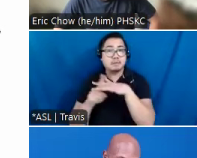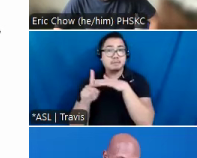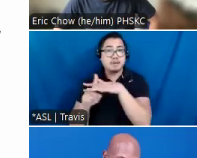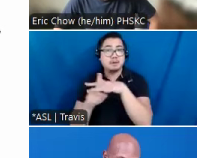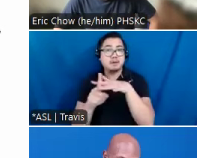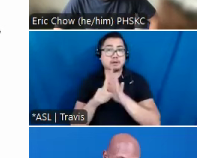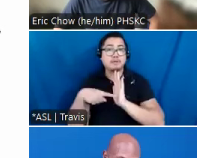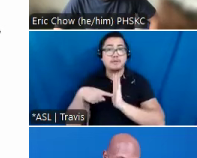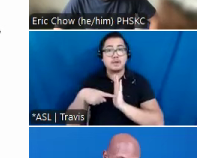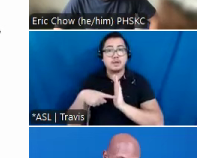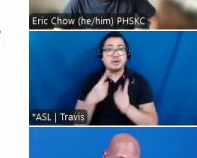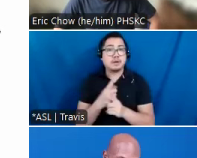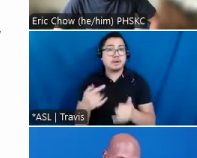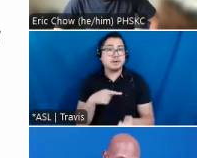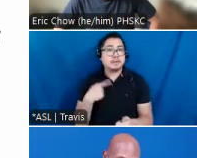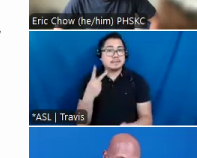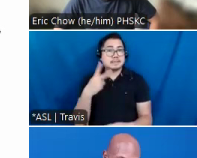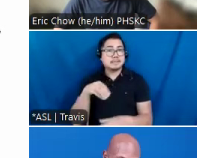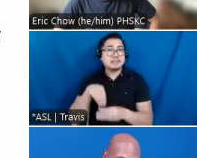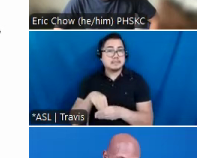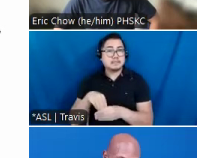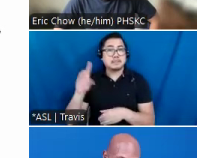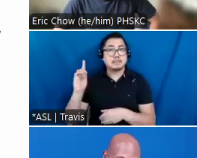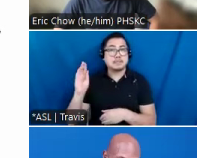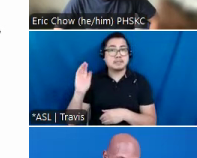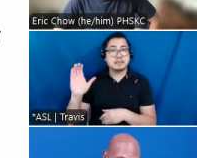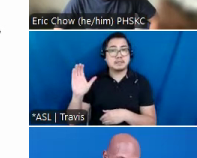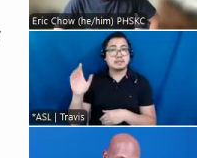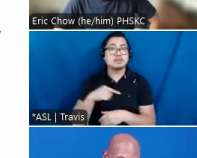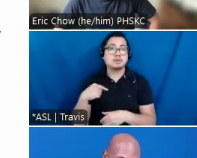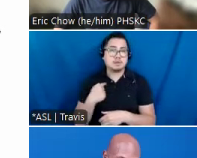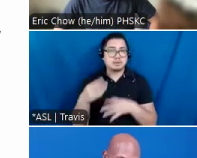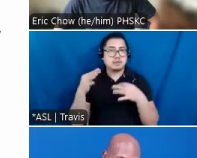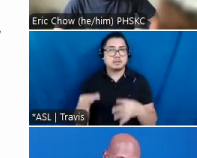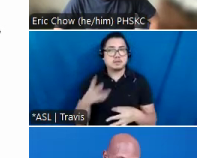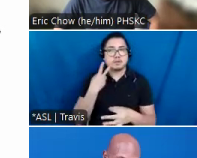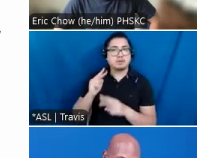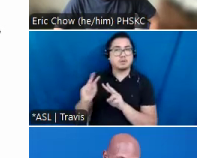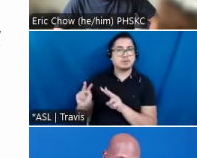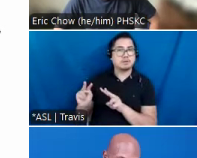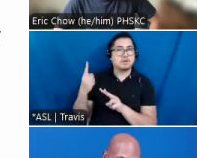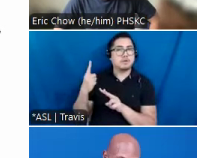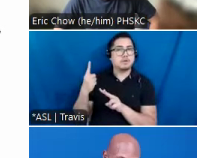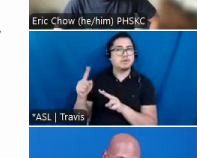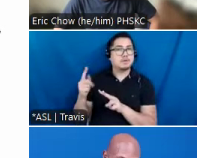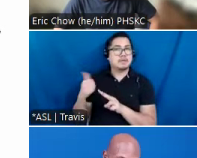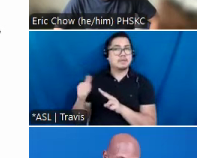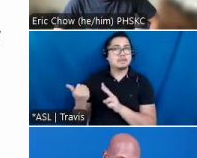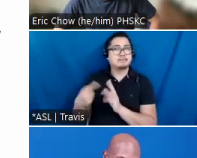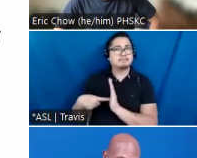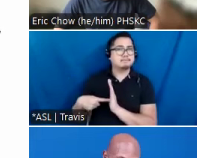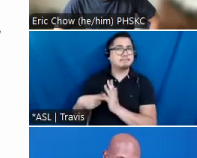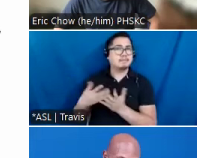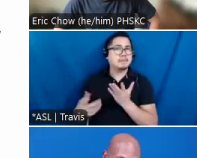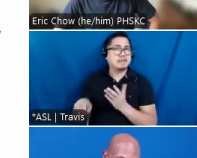like the one that we're seeing in DRC, we are certainly looking out for any signs to suggest that maybe additional